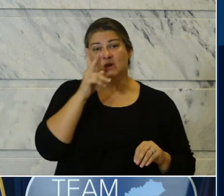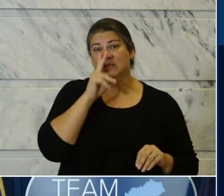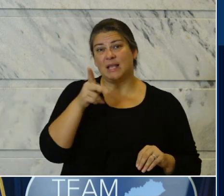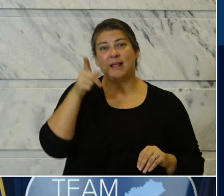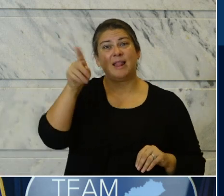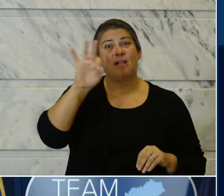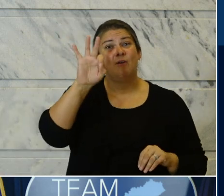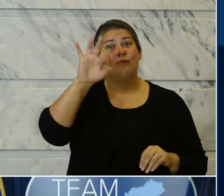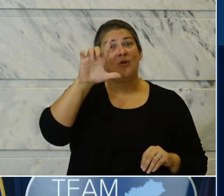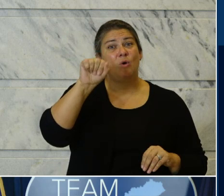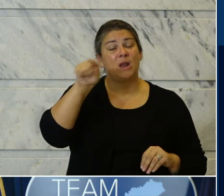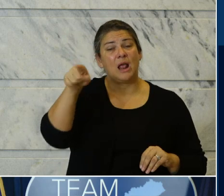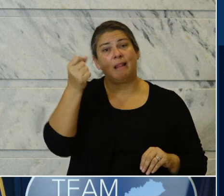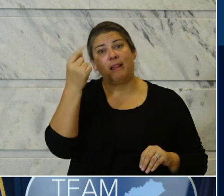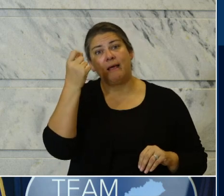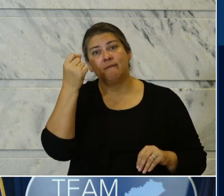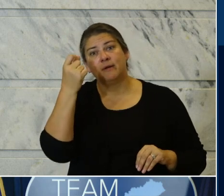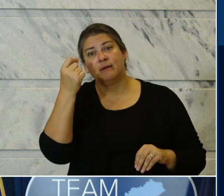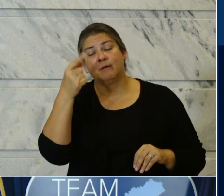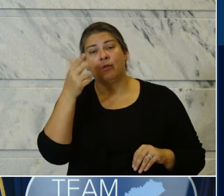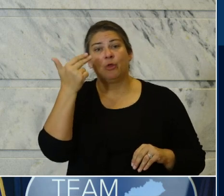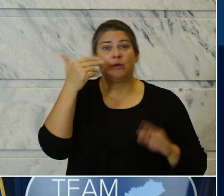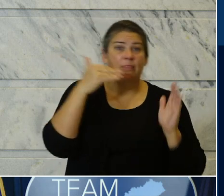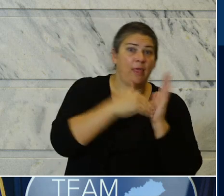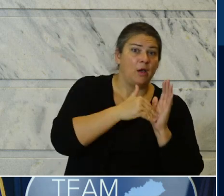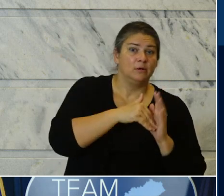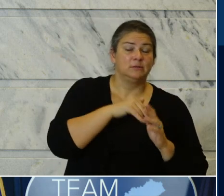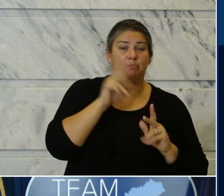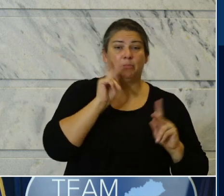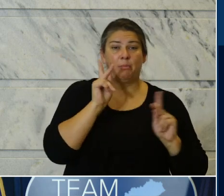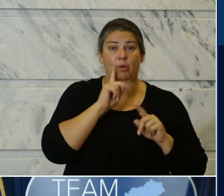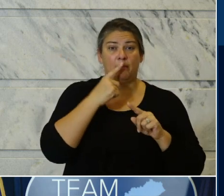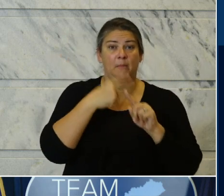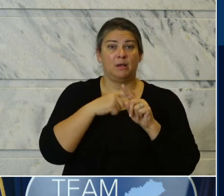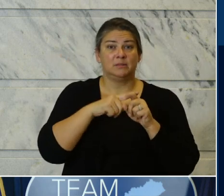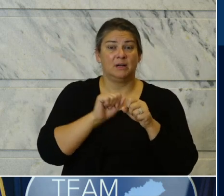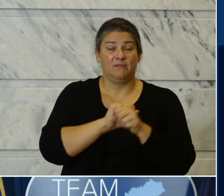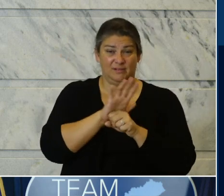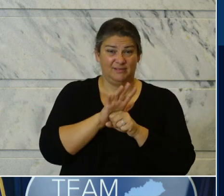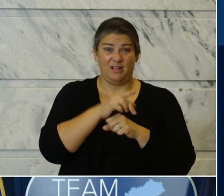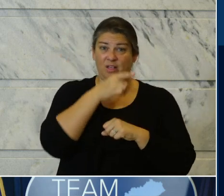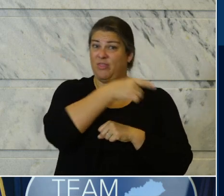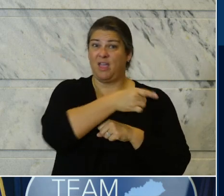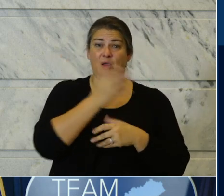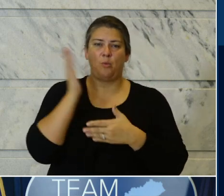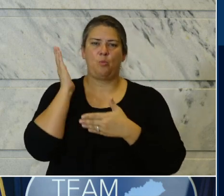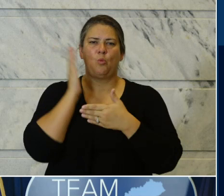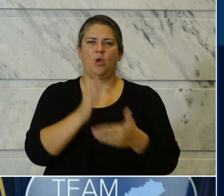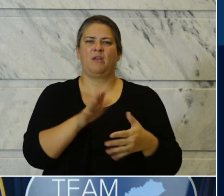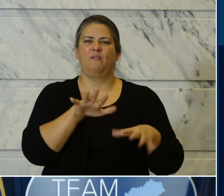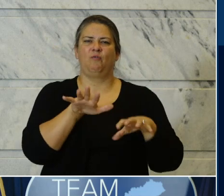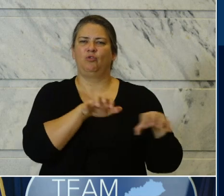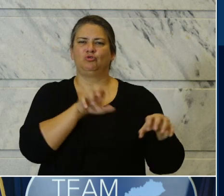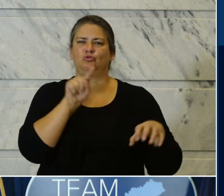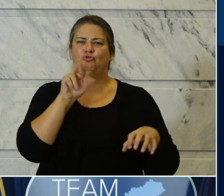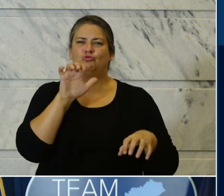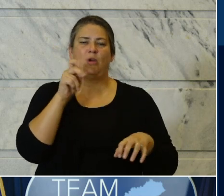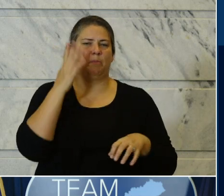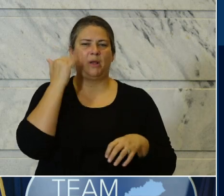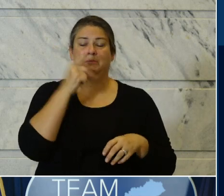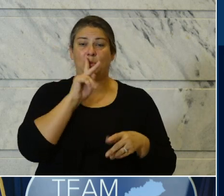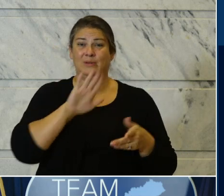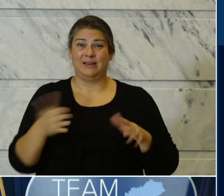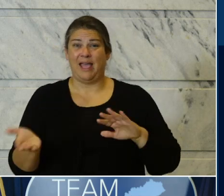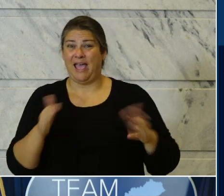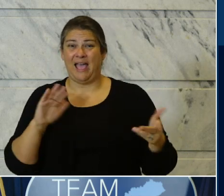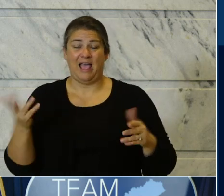Florida, similar in Texas, why they had to bring in the freezer trucks, because they were running out of morgue space.